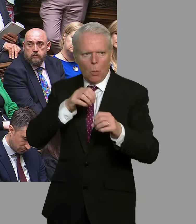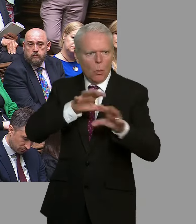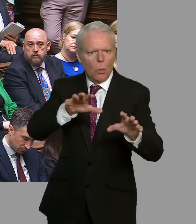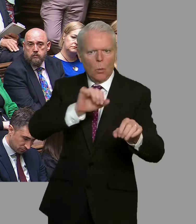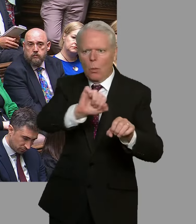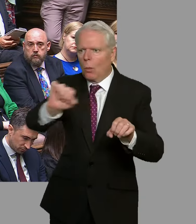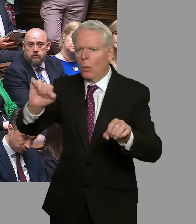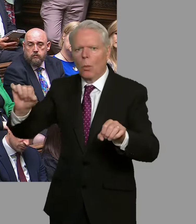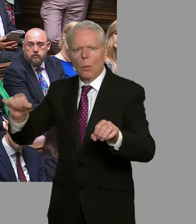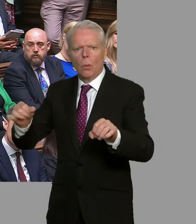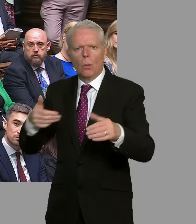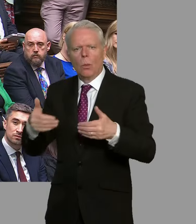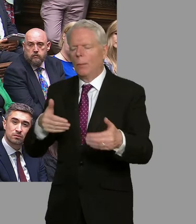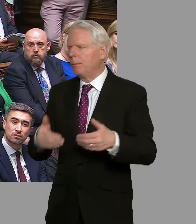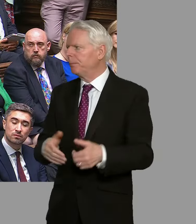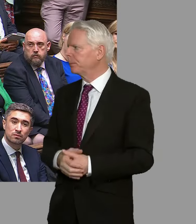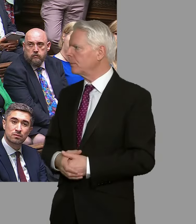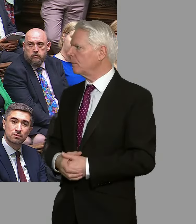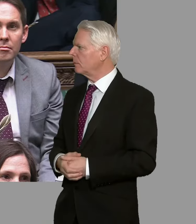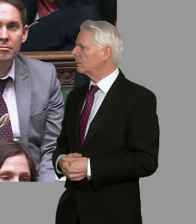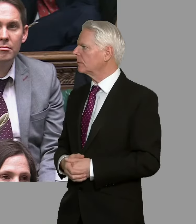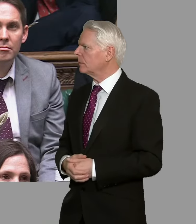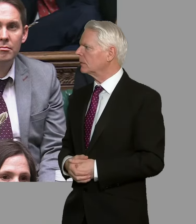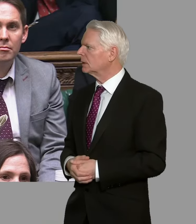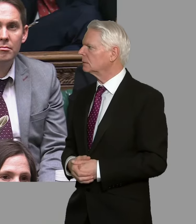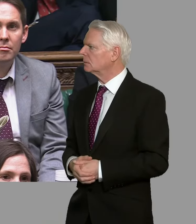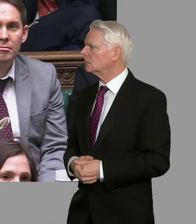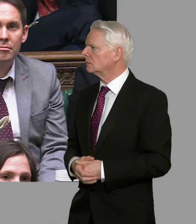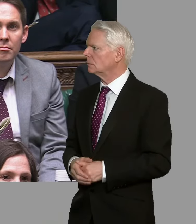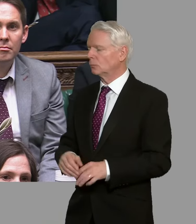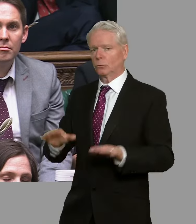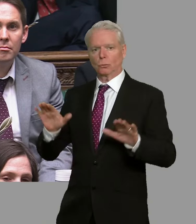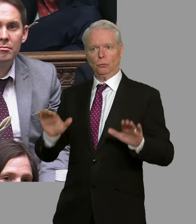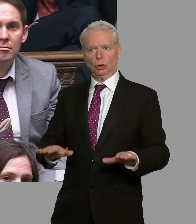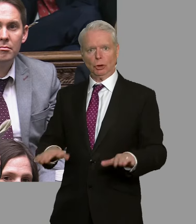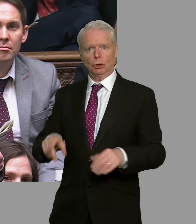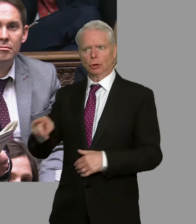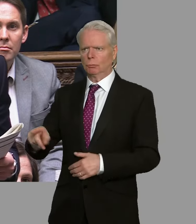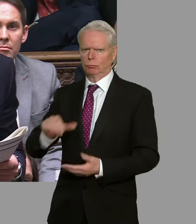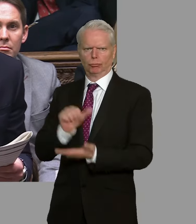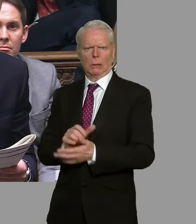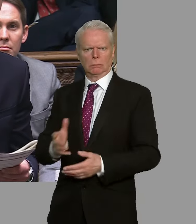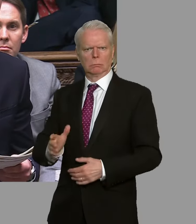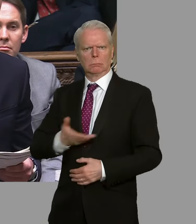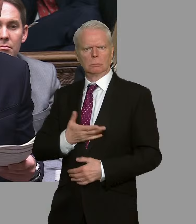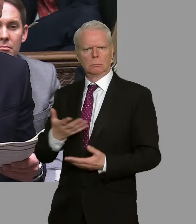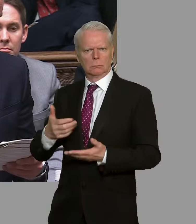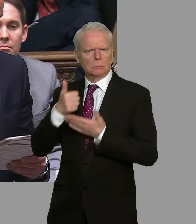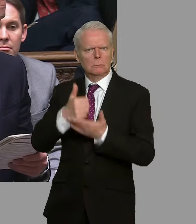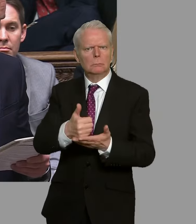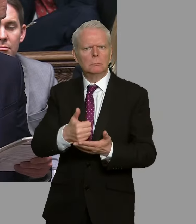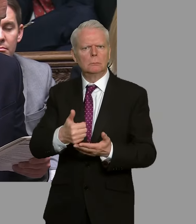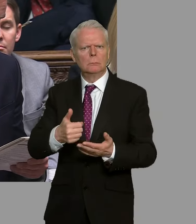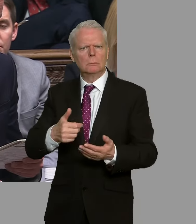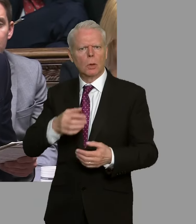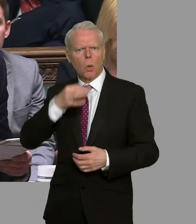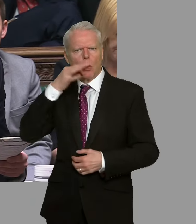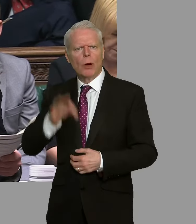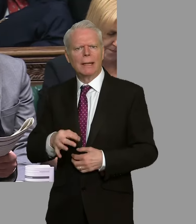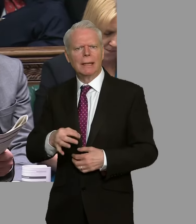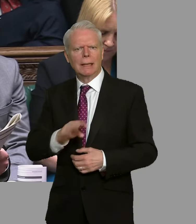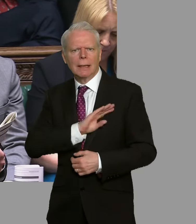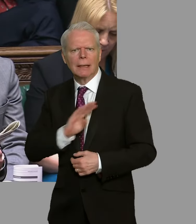after decades of relying on the peace dividend, our own forces are ill-equipped for modern warfare. With colleagues